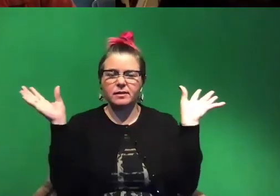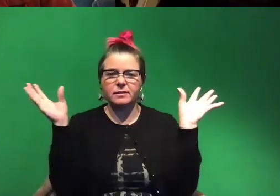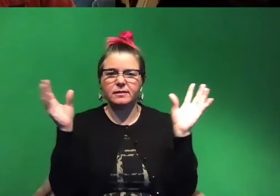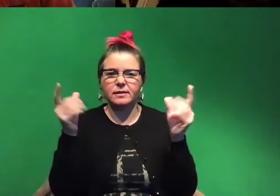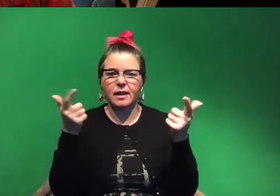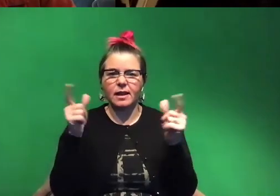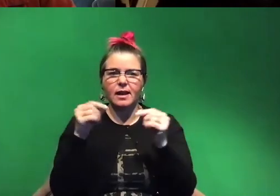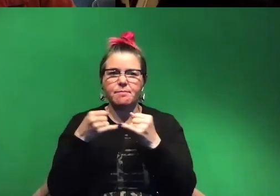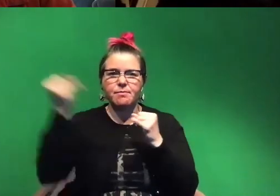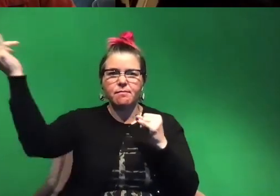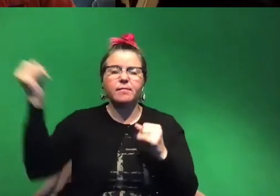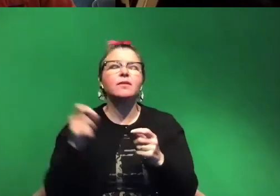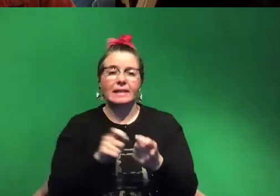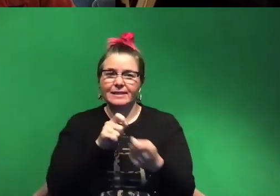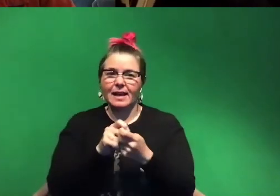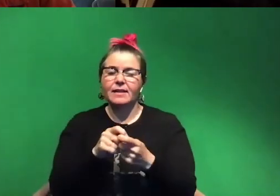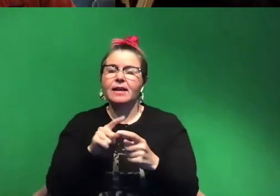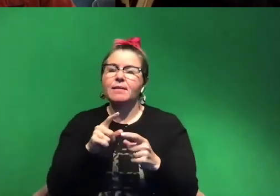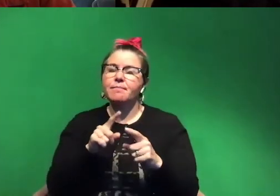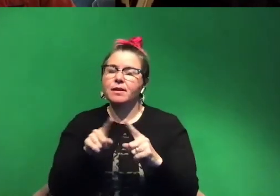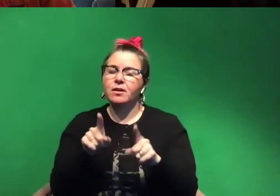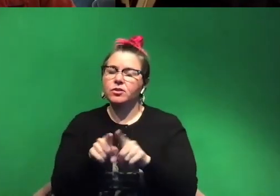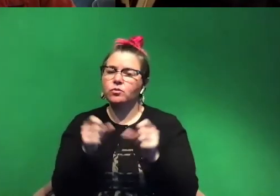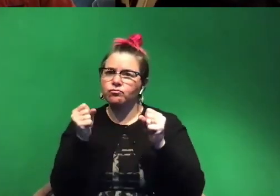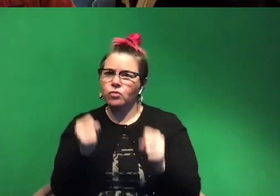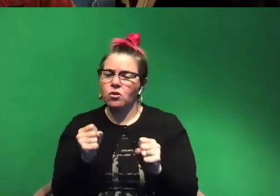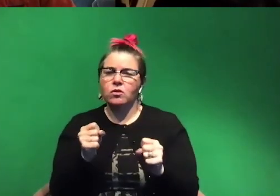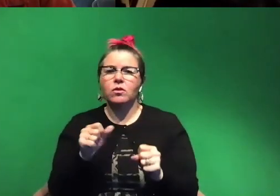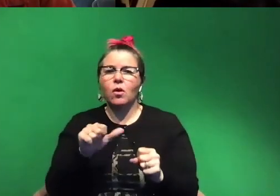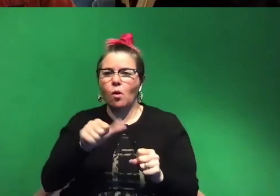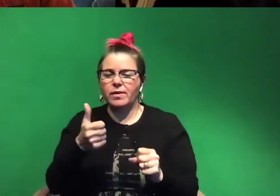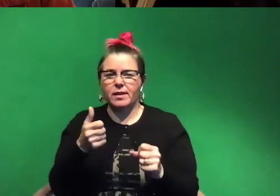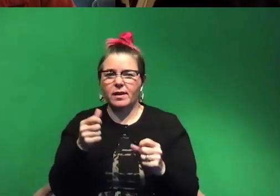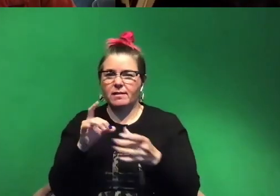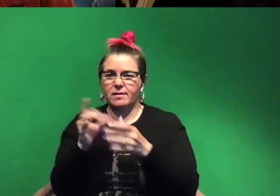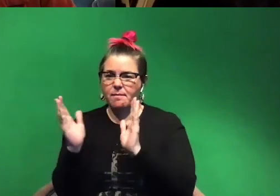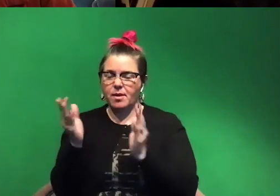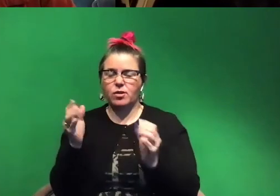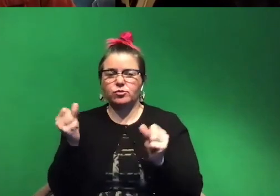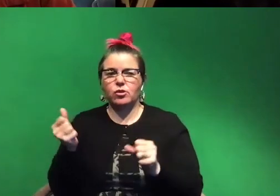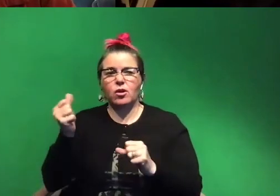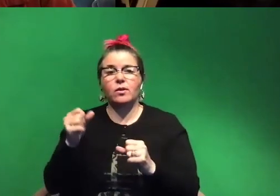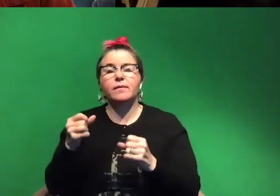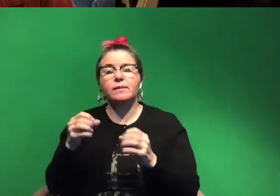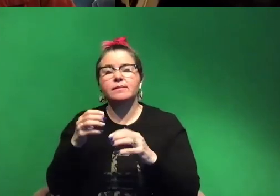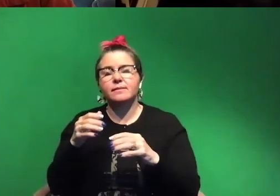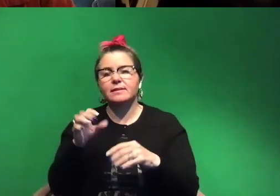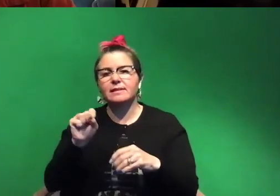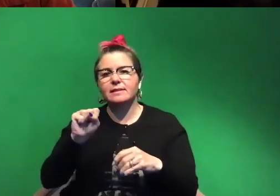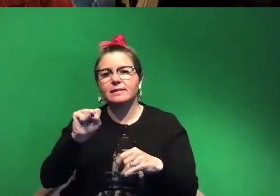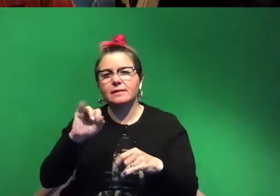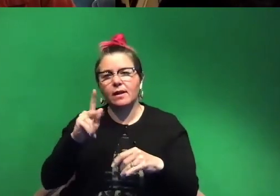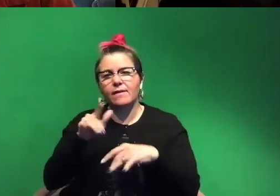get big. Exactly. But they're super strong. Like, I think the only thing really that's much stronger than them are spider silk, like you're talking about spider